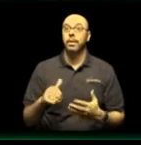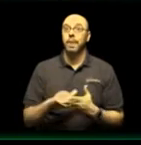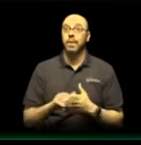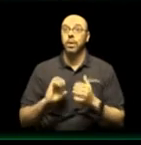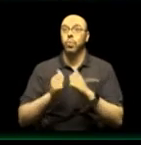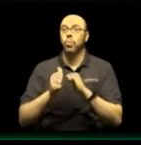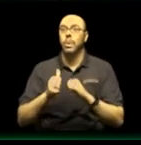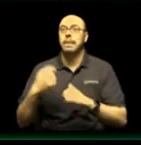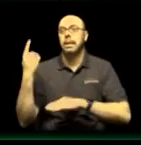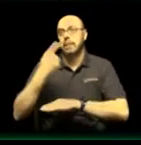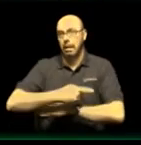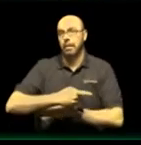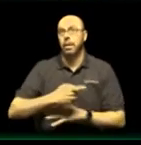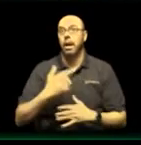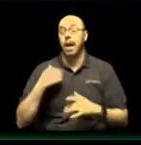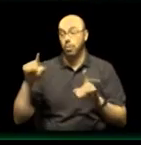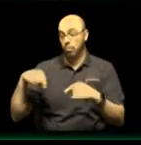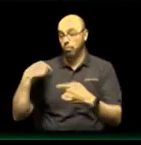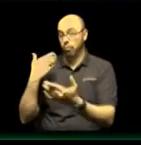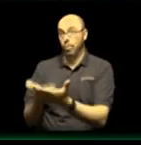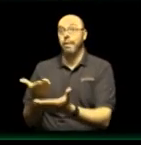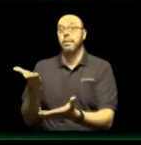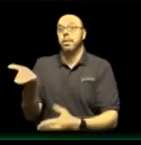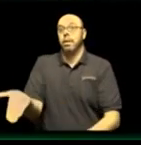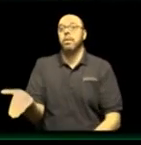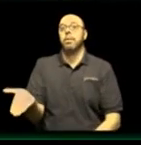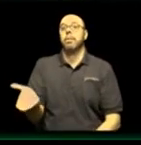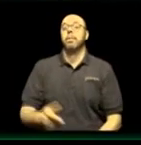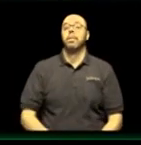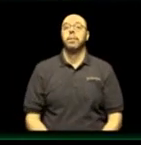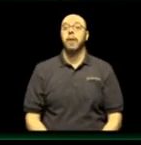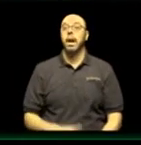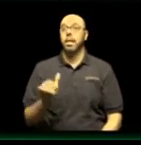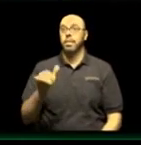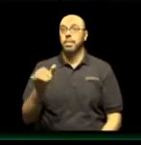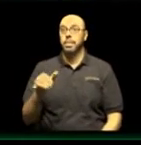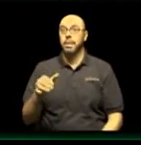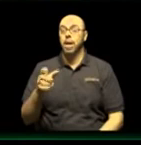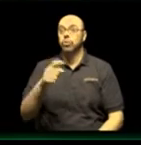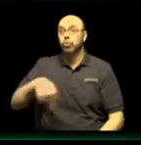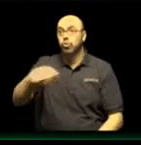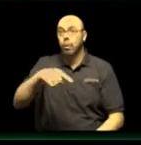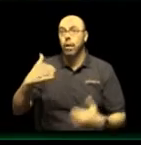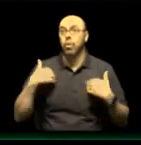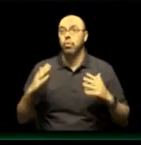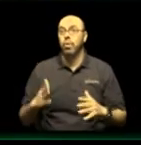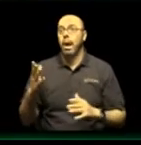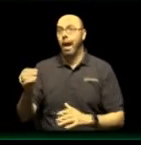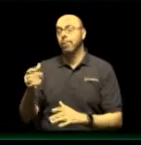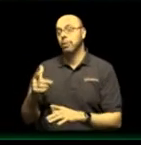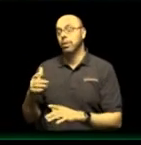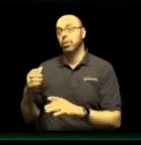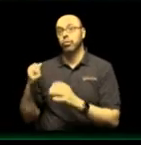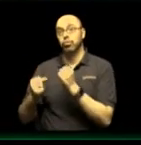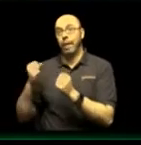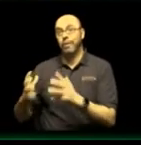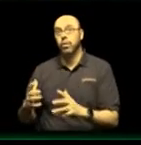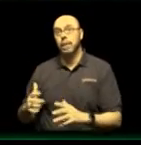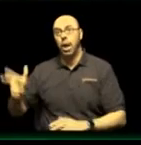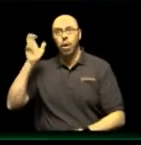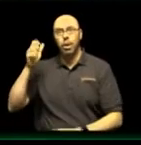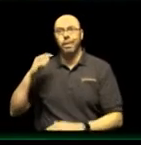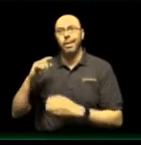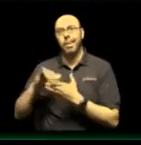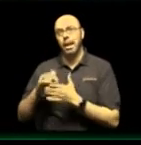Racing Day. So I went down. The track owner and the drivers heard about me and that. They